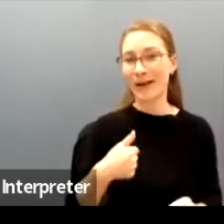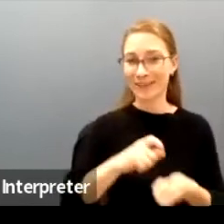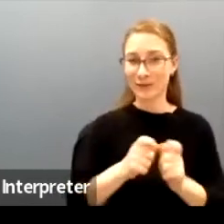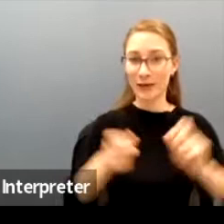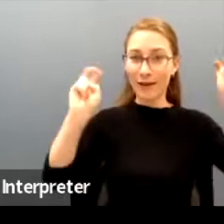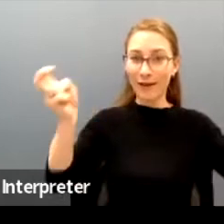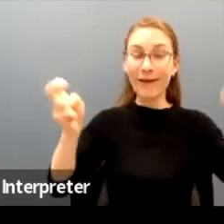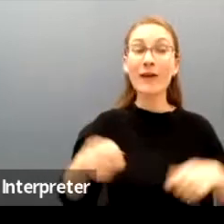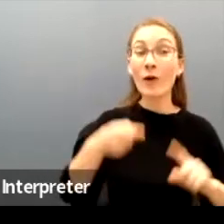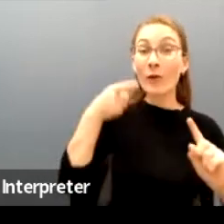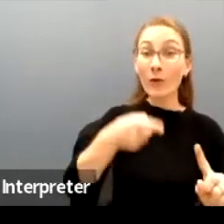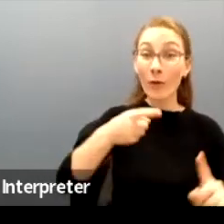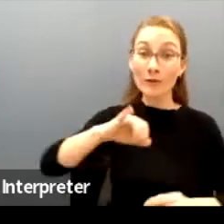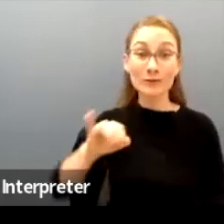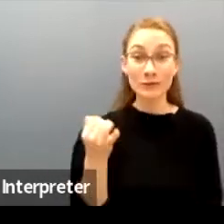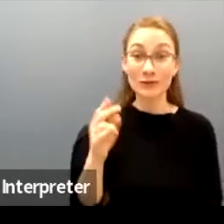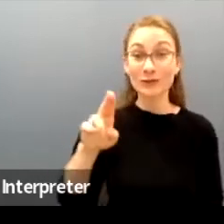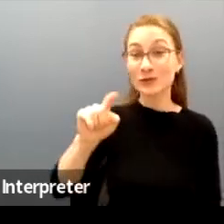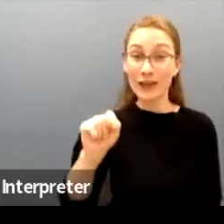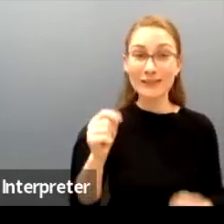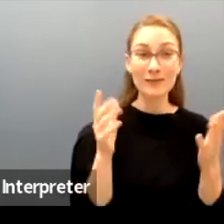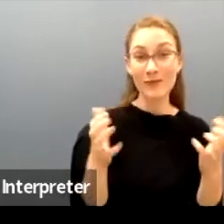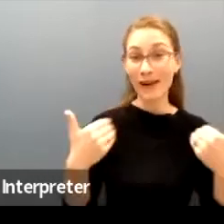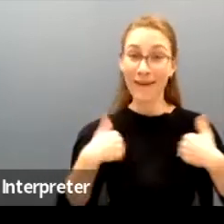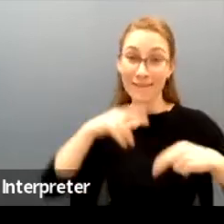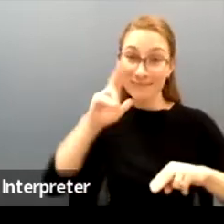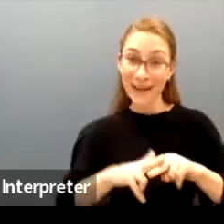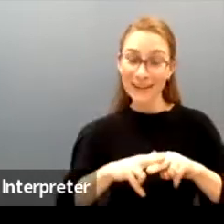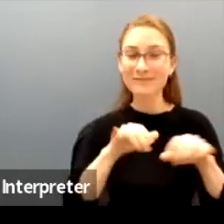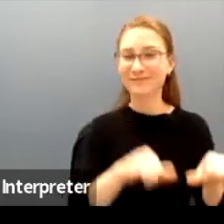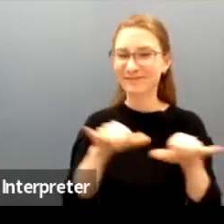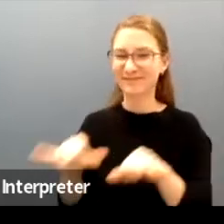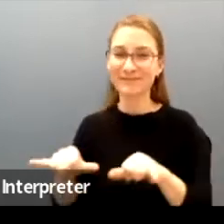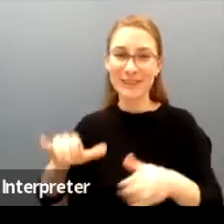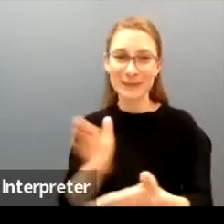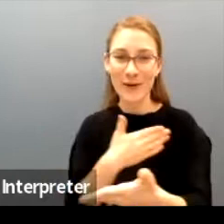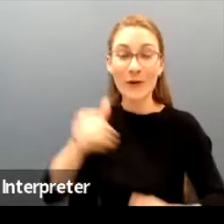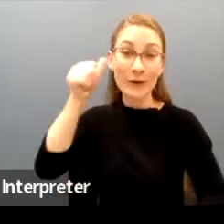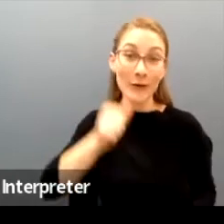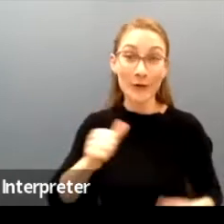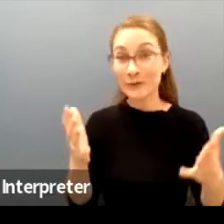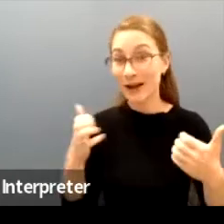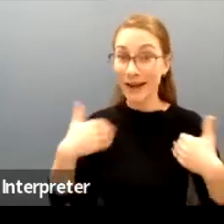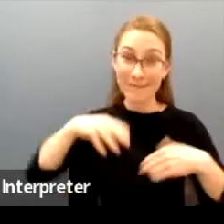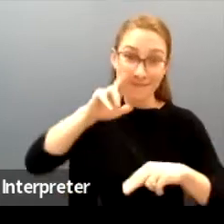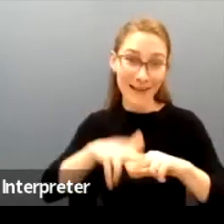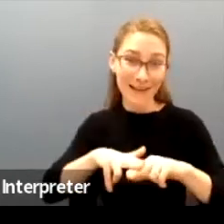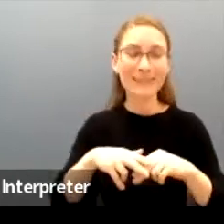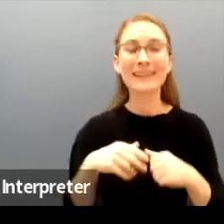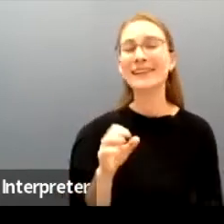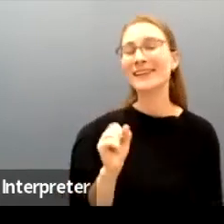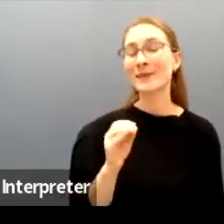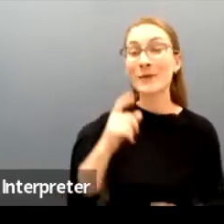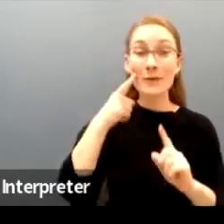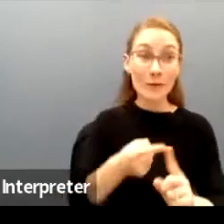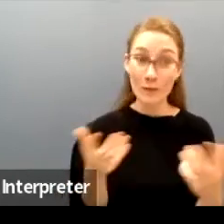like the song. So at the end of this presentation, my goal is for you to become familiar and comfortable with devices. Now keep in